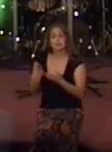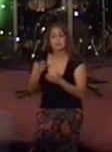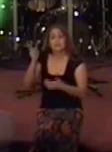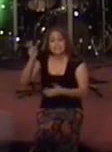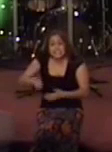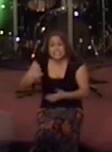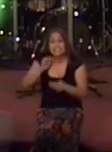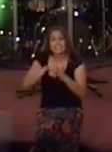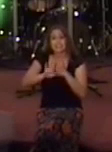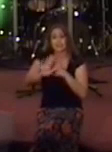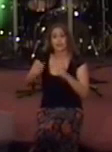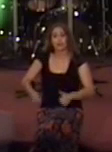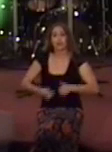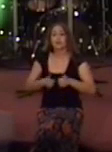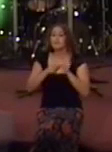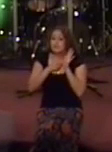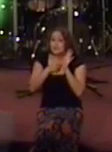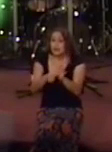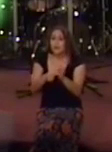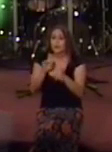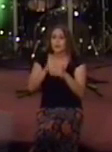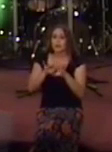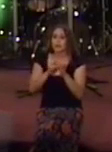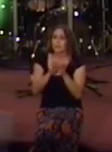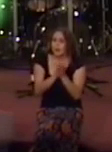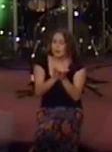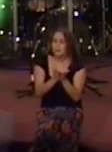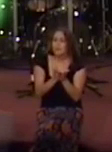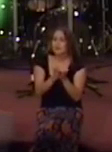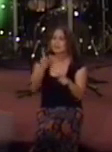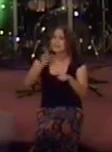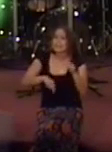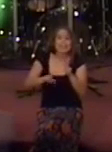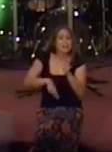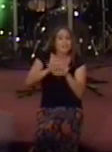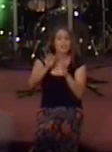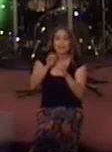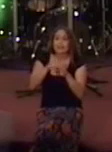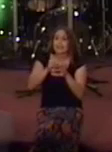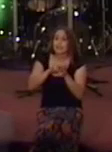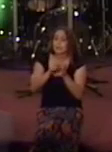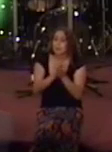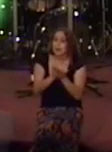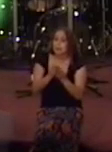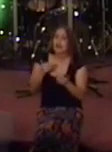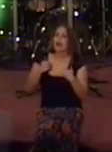your life, we're going to show it to you in the Bible. If we can't find it in the Bible, we might have an